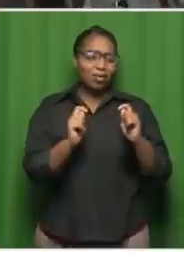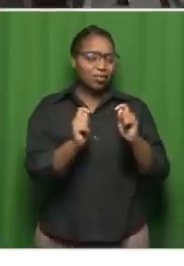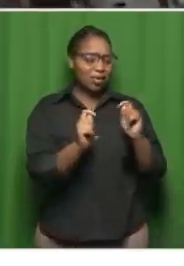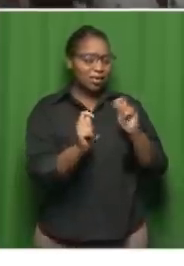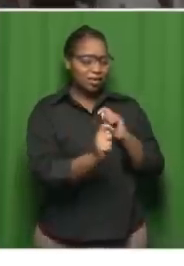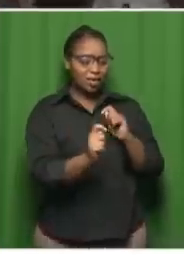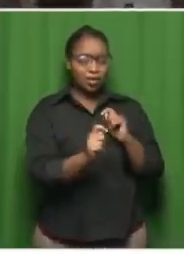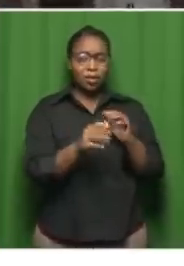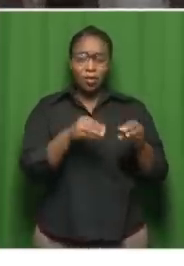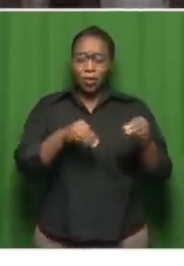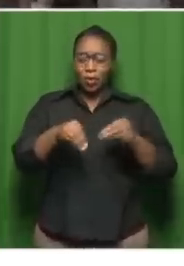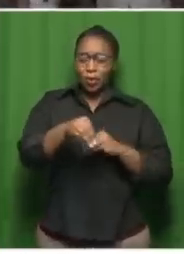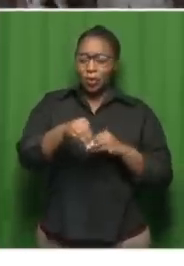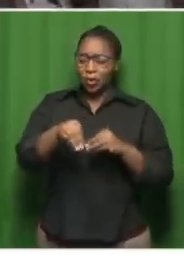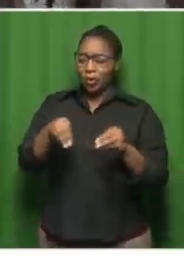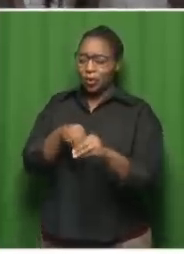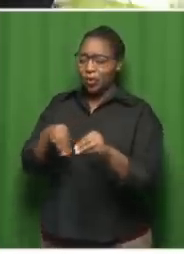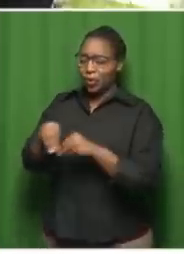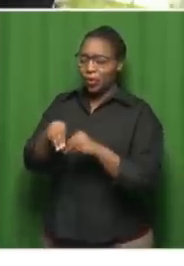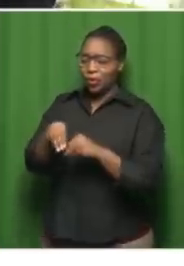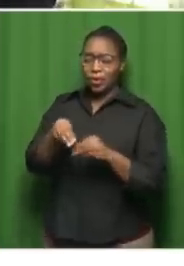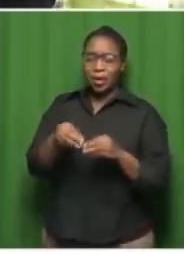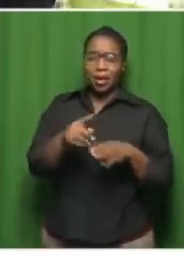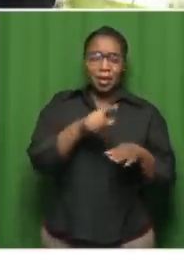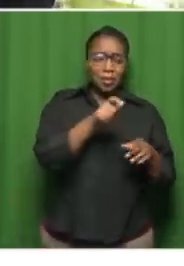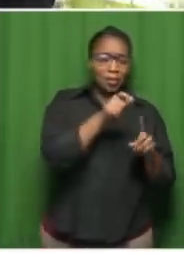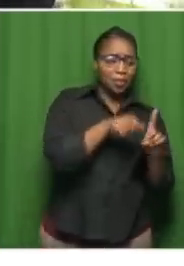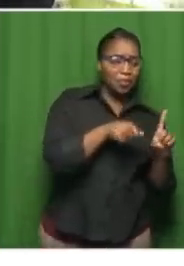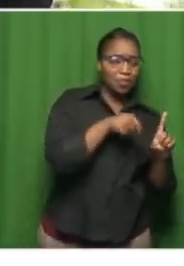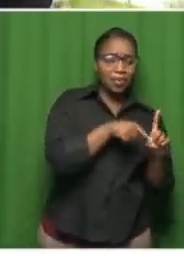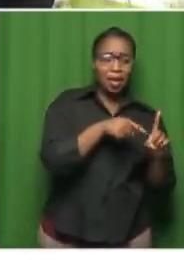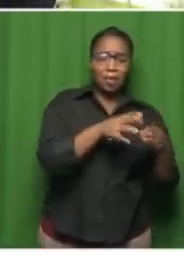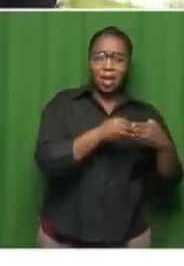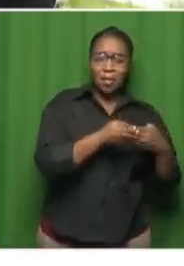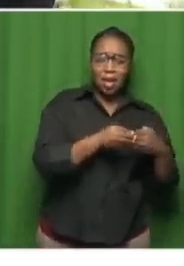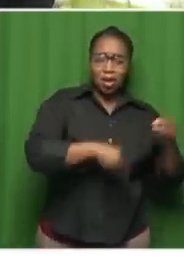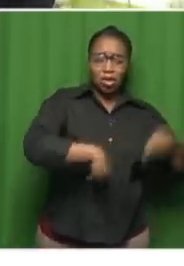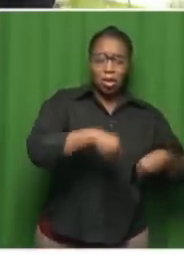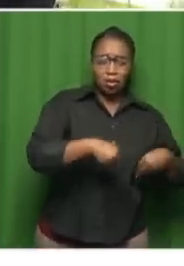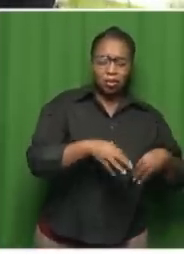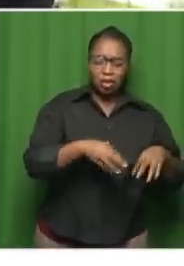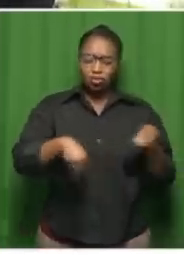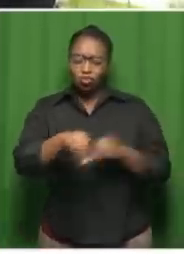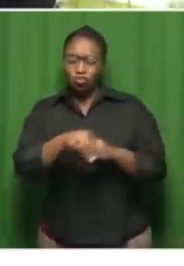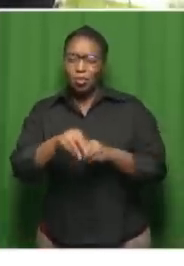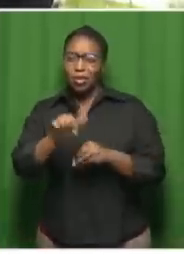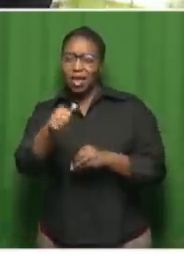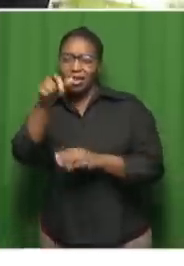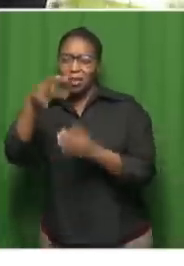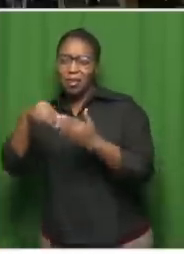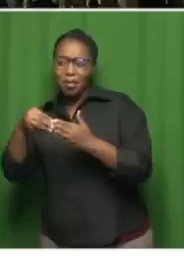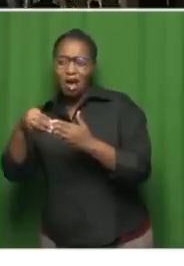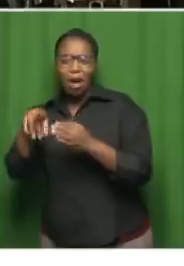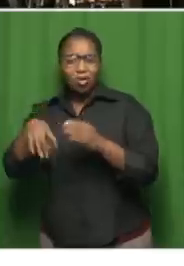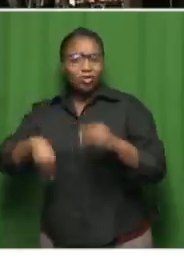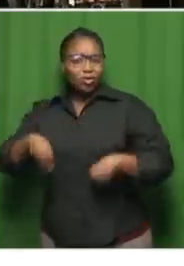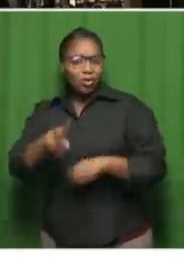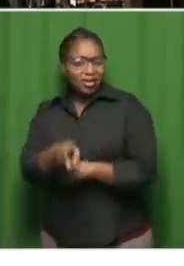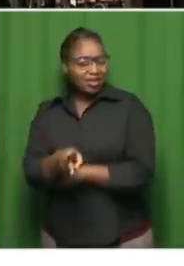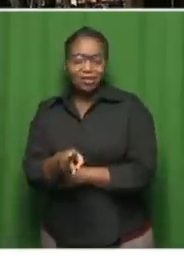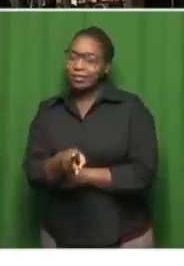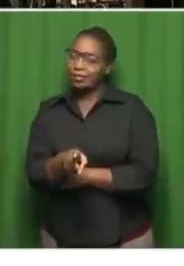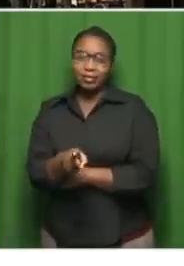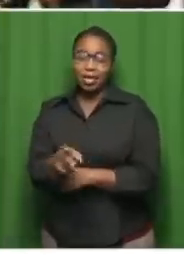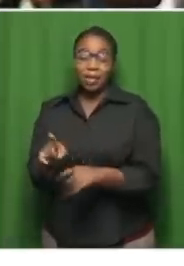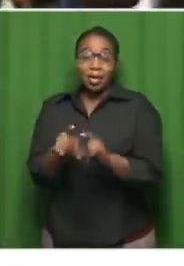with another. And I do believe that the ANC does have capable leaders and voices of reason, but the question is, when